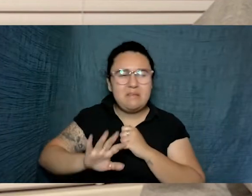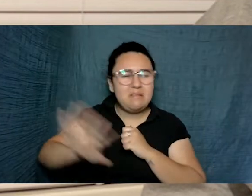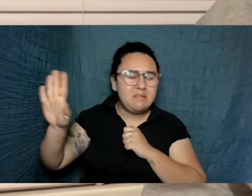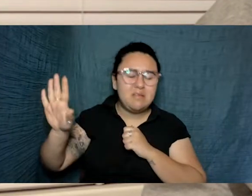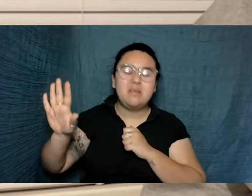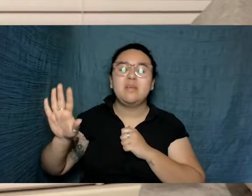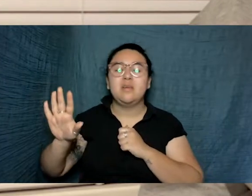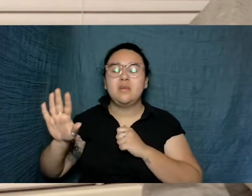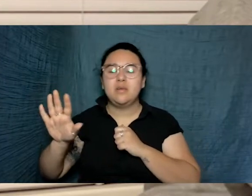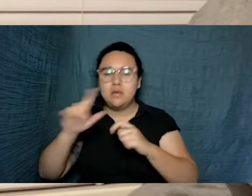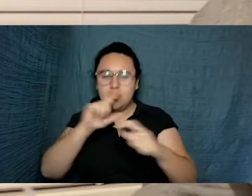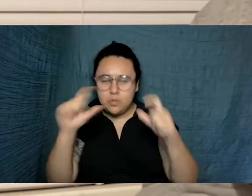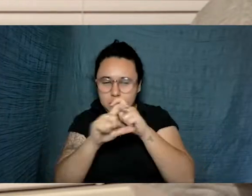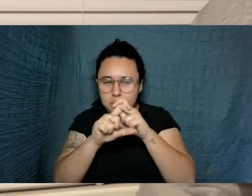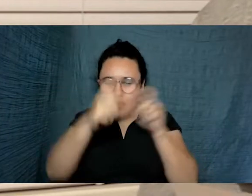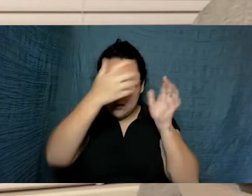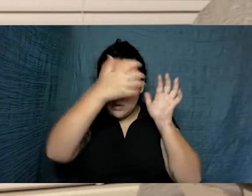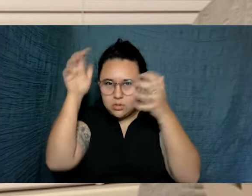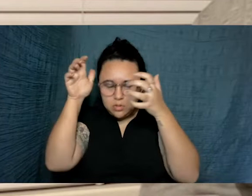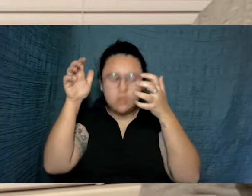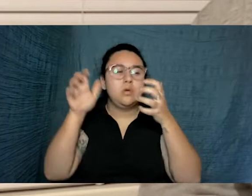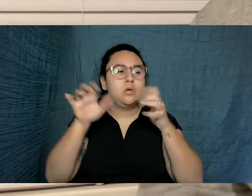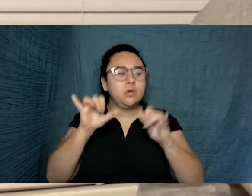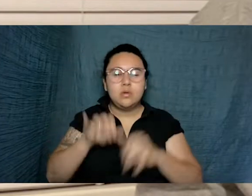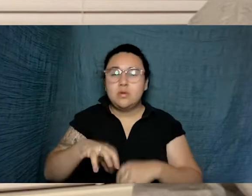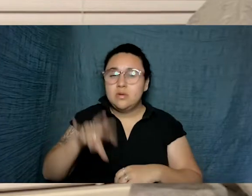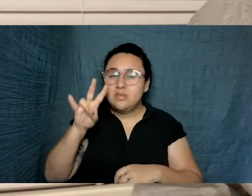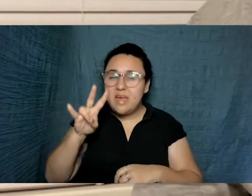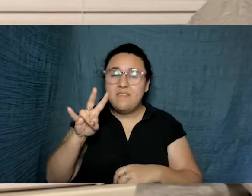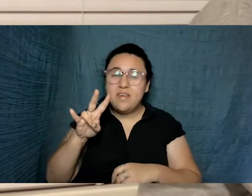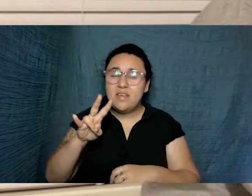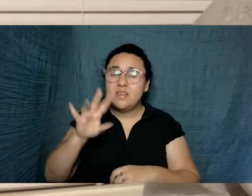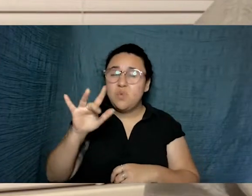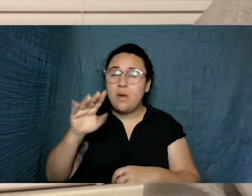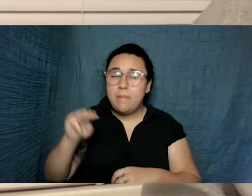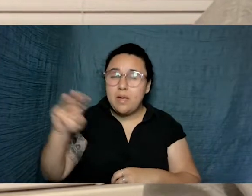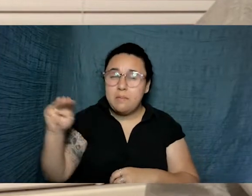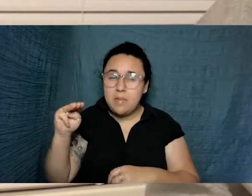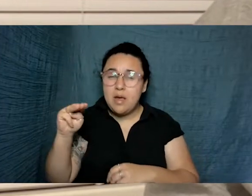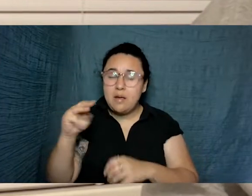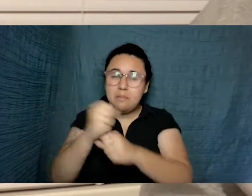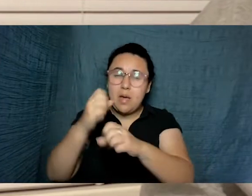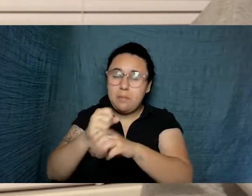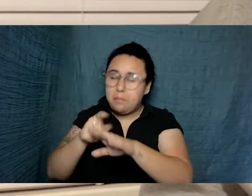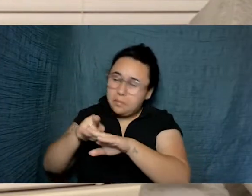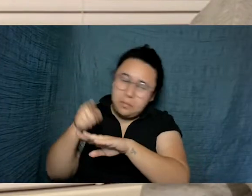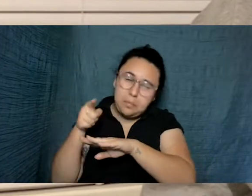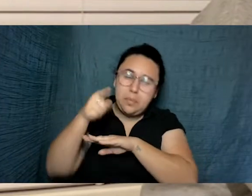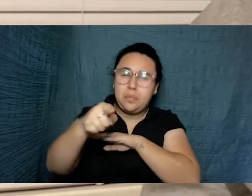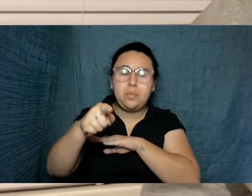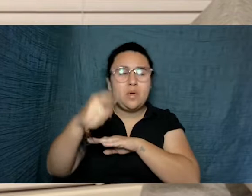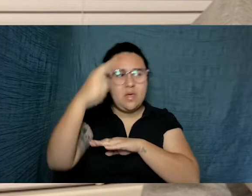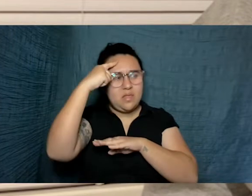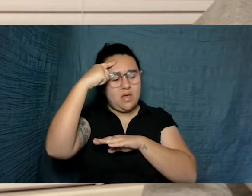command override, Black Hawk. Sent 7 25mm high explosive rounds thumping downrange.